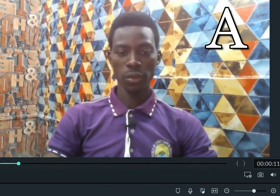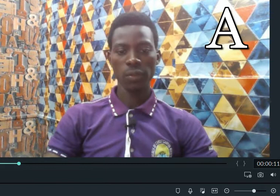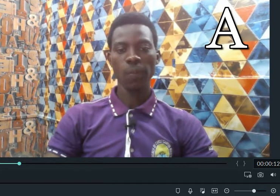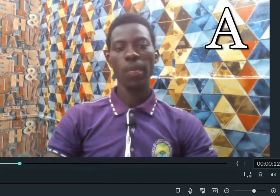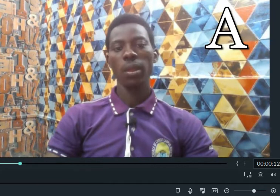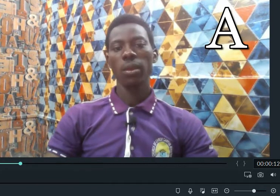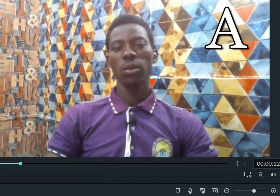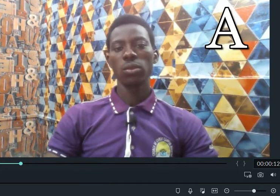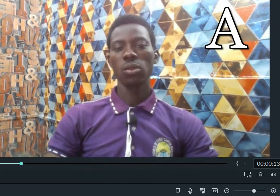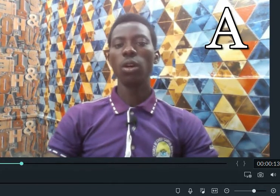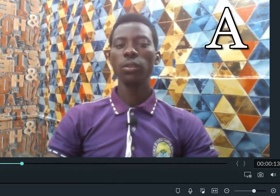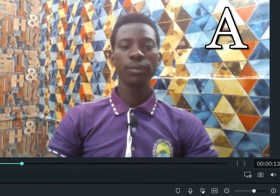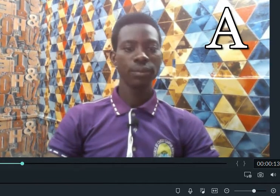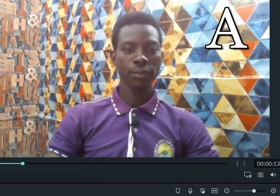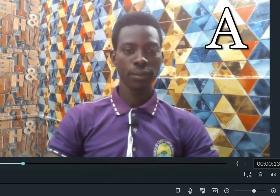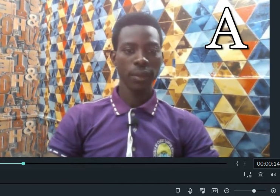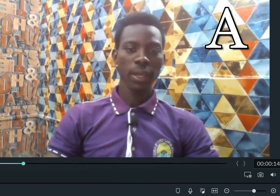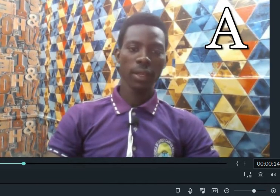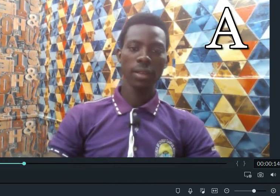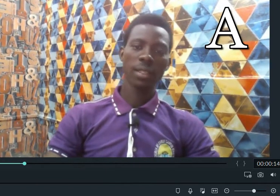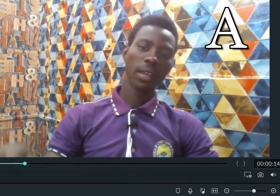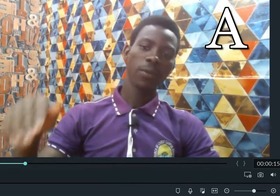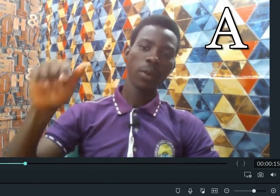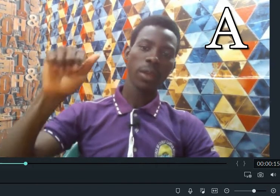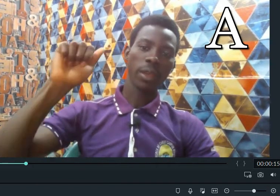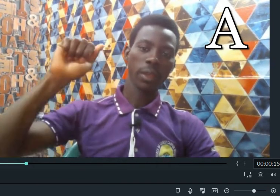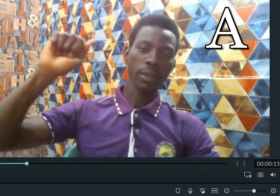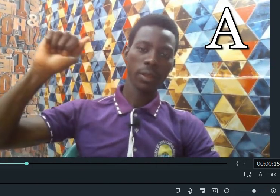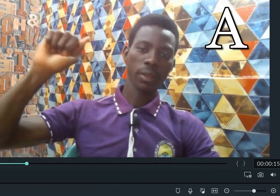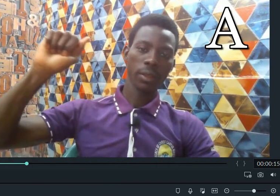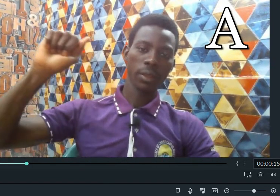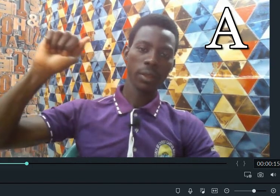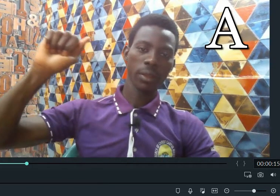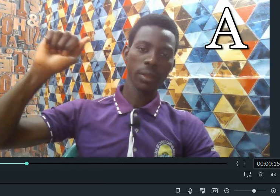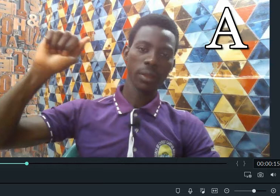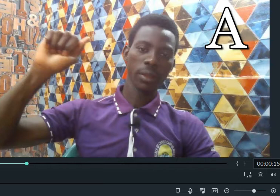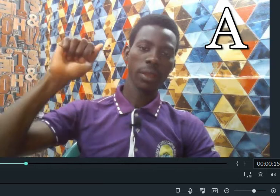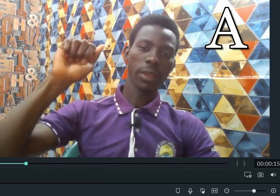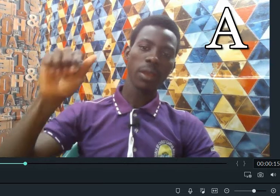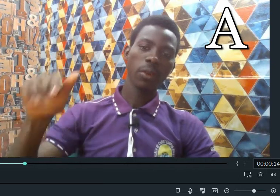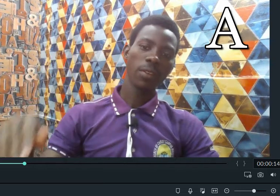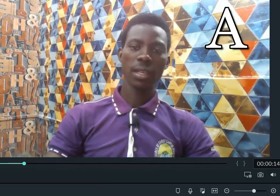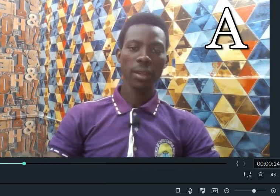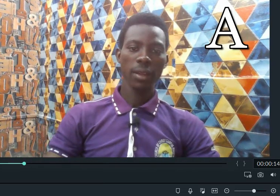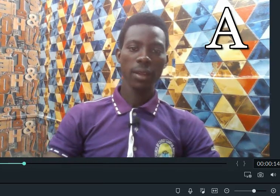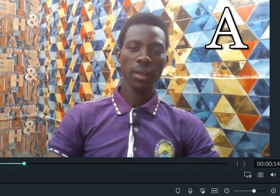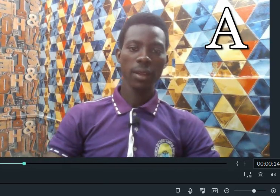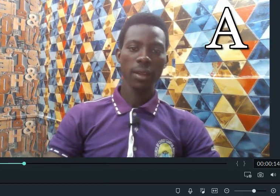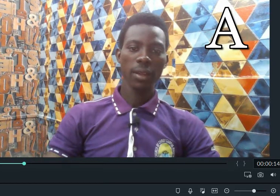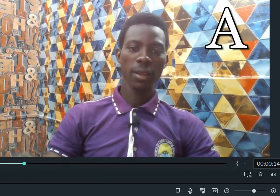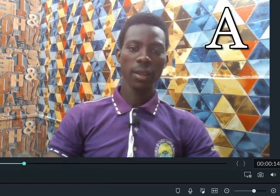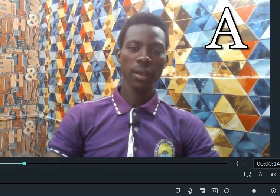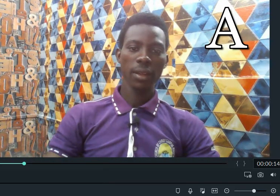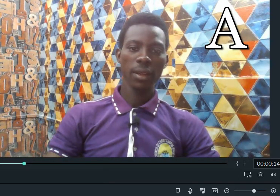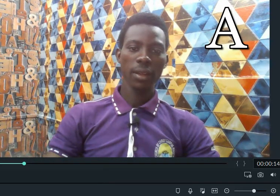language videos. So this is the sign for A. So this is the sign for A. So it has to start from here.